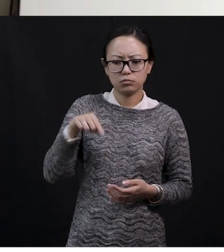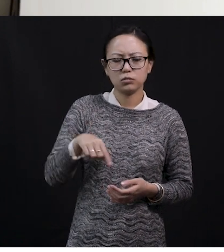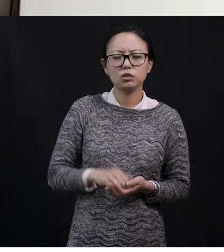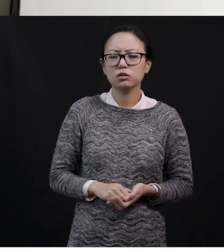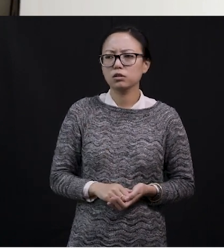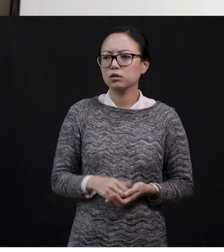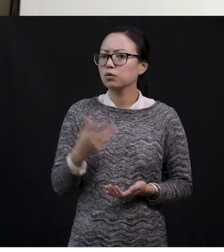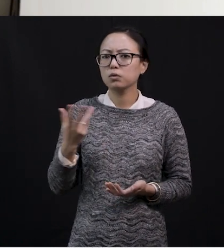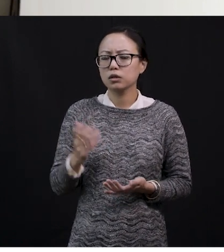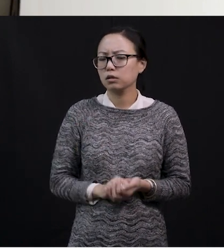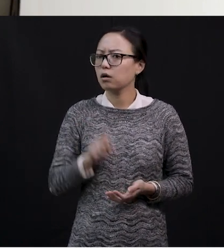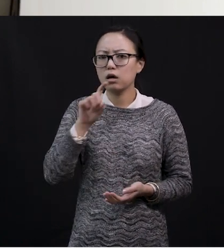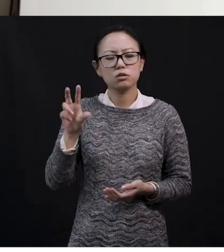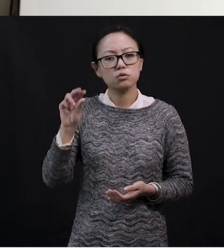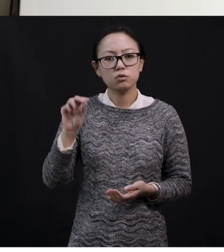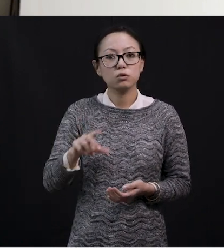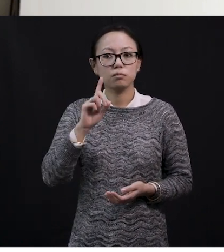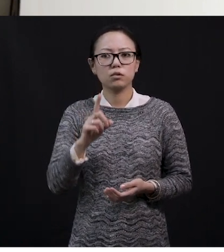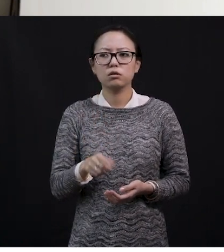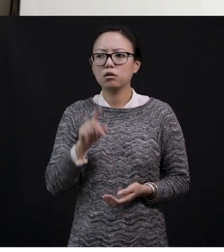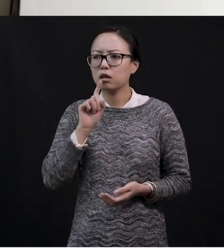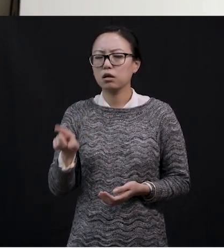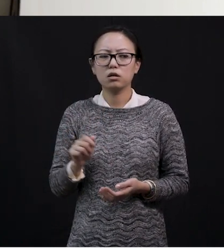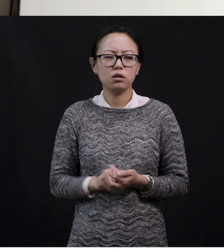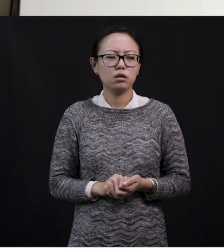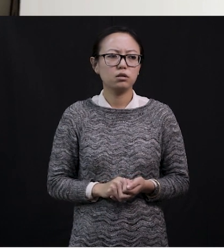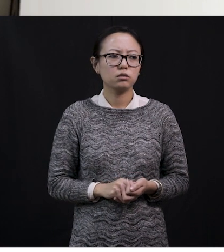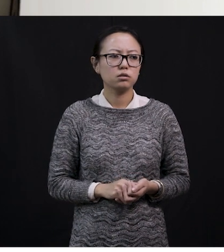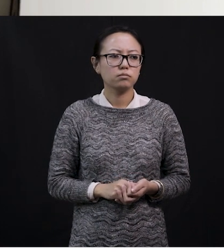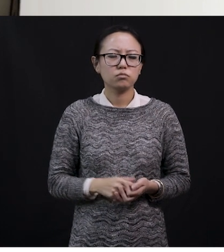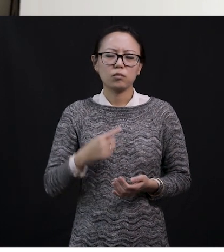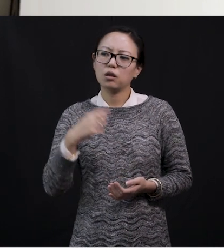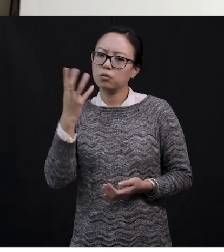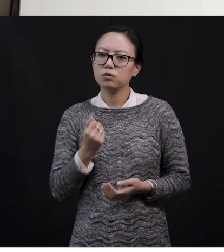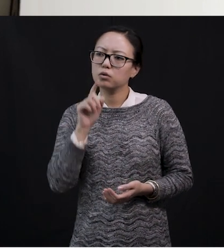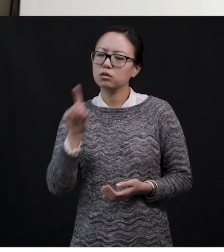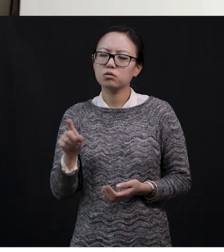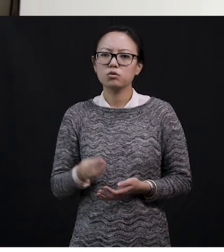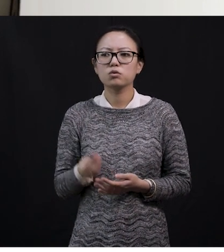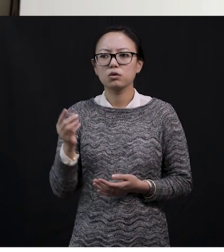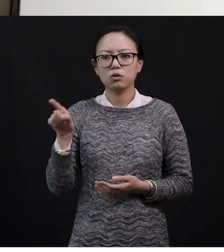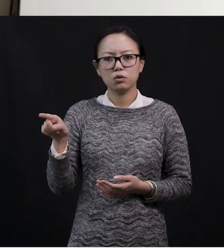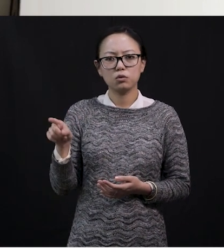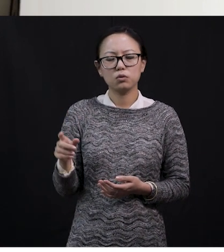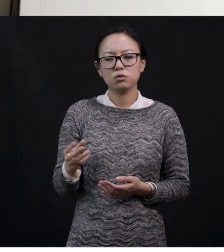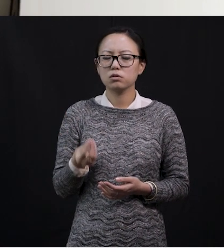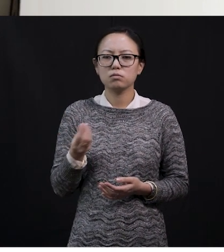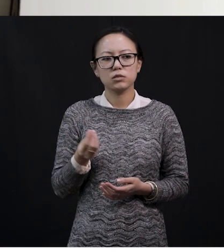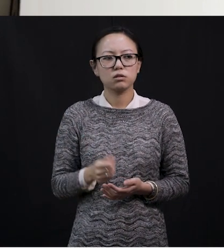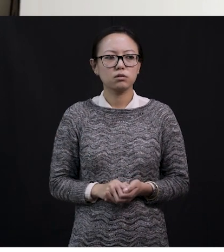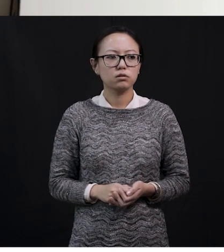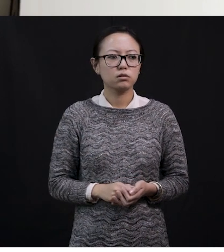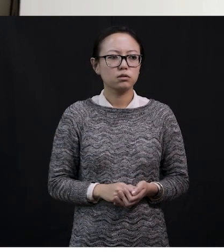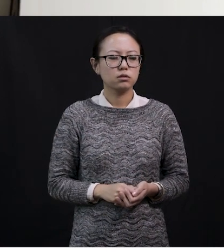you've been seeing me off and on for a long time. Do you think that is true? All this time he is turning him away, and now